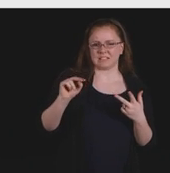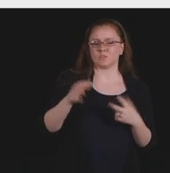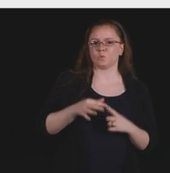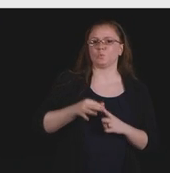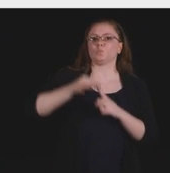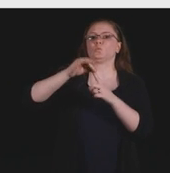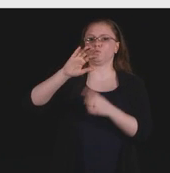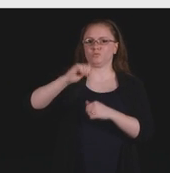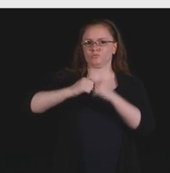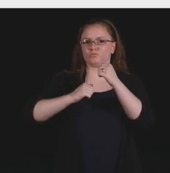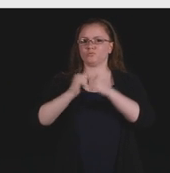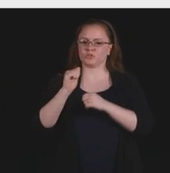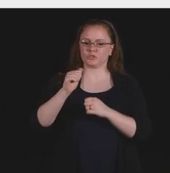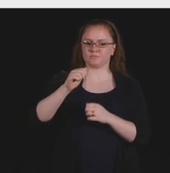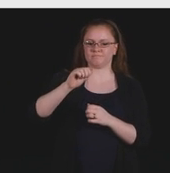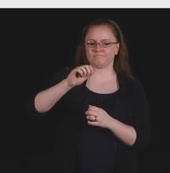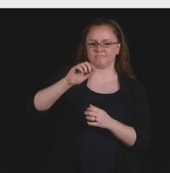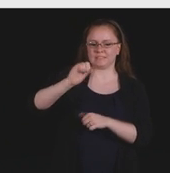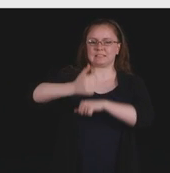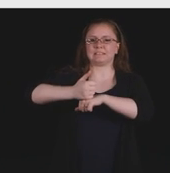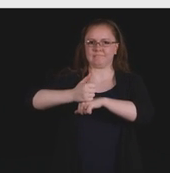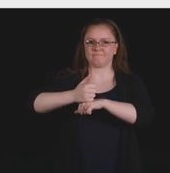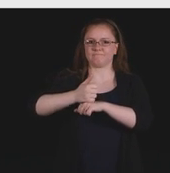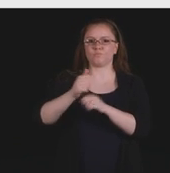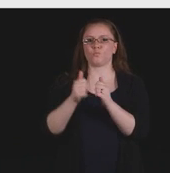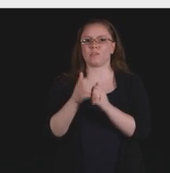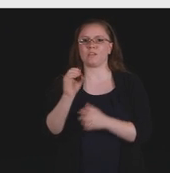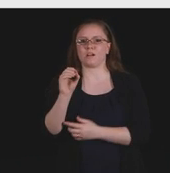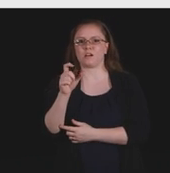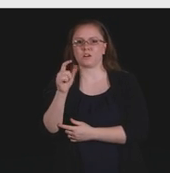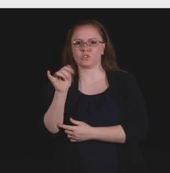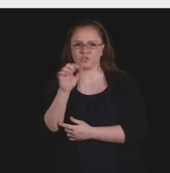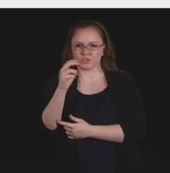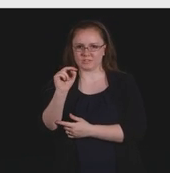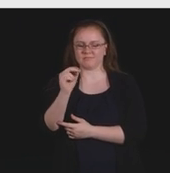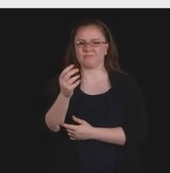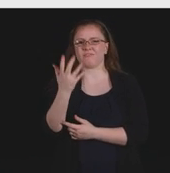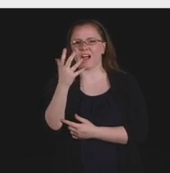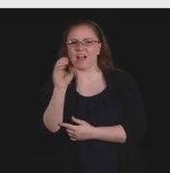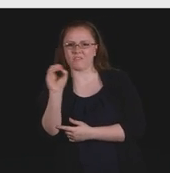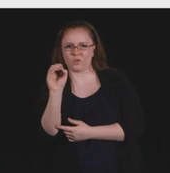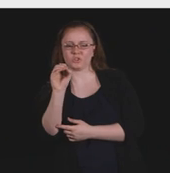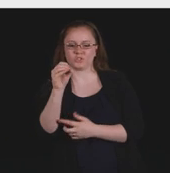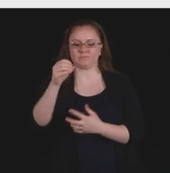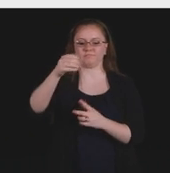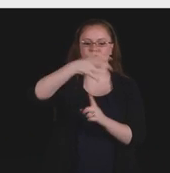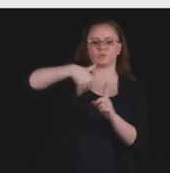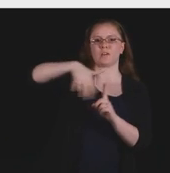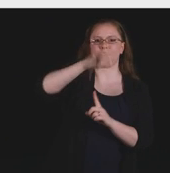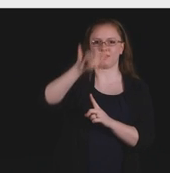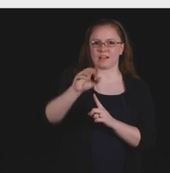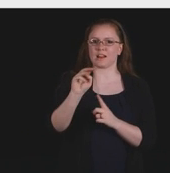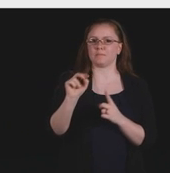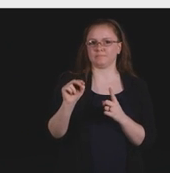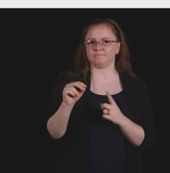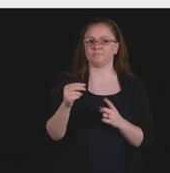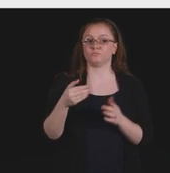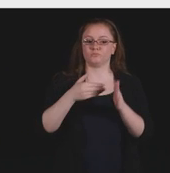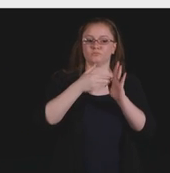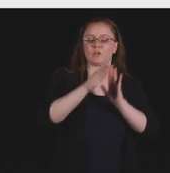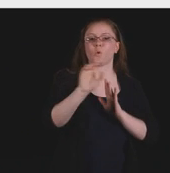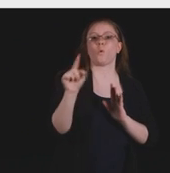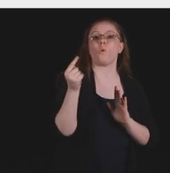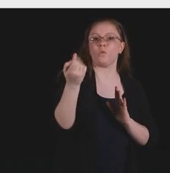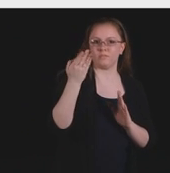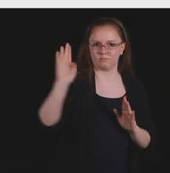arrangement. The manganese is located surrounded by 5 oxygens that reflect only blue and absorb red and